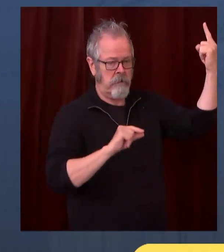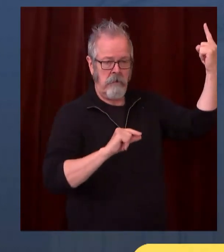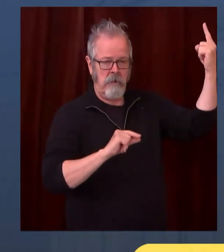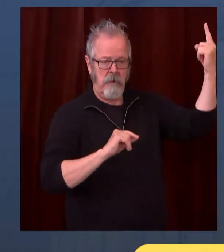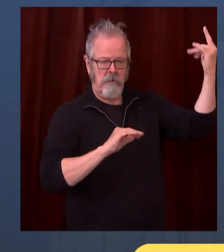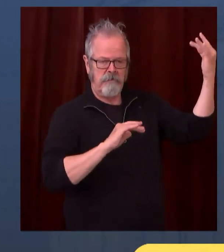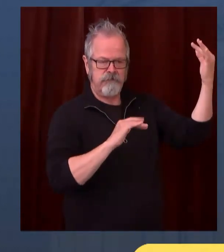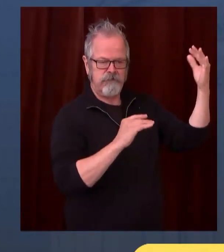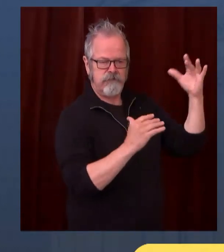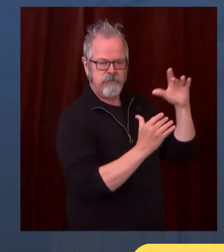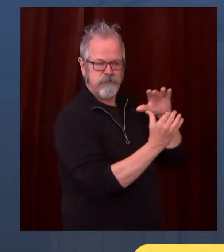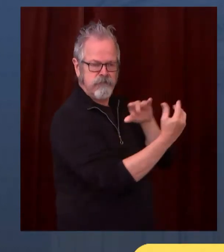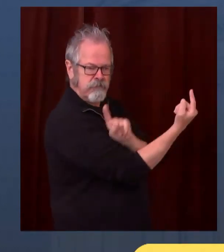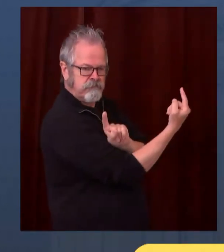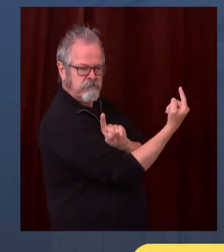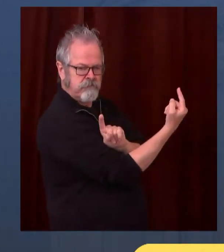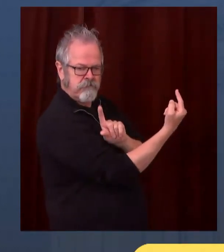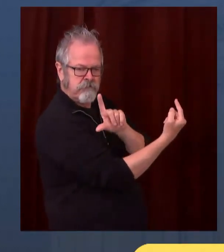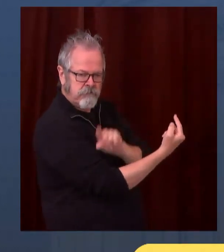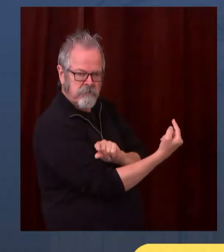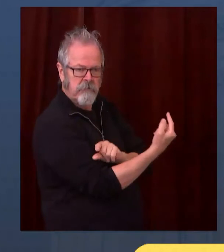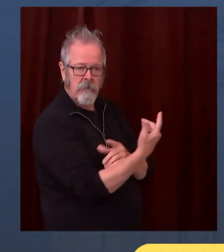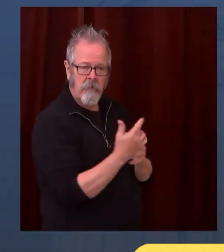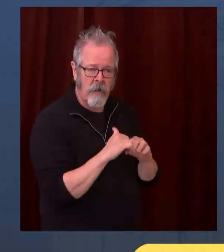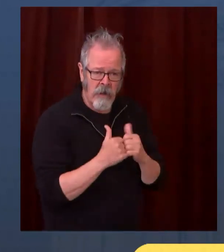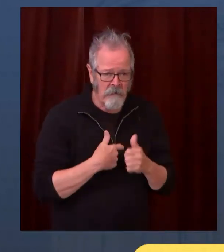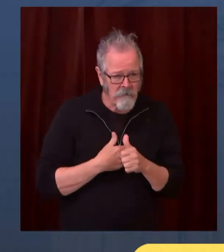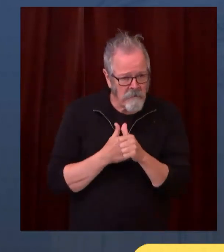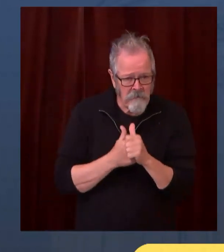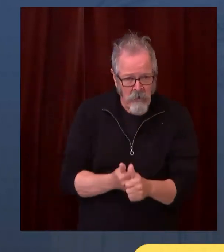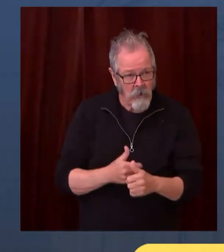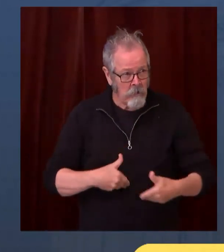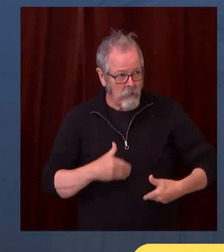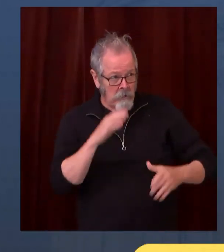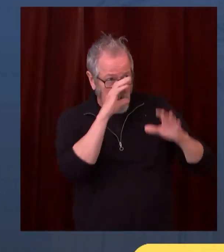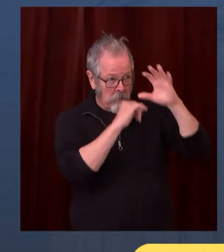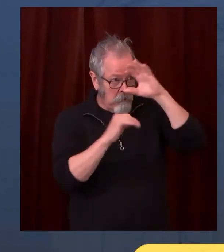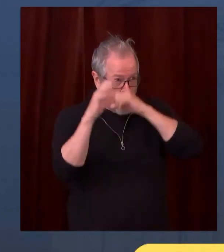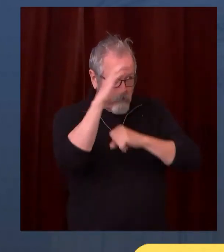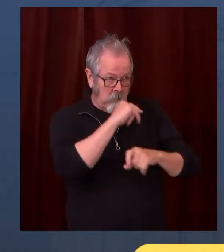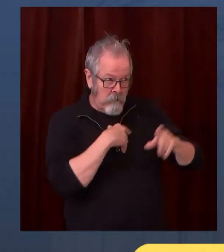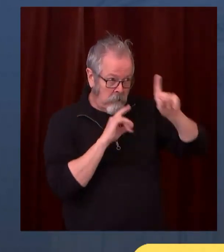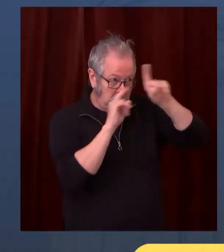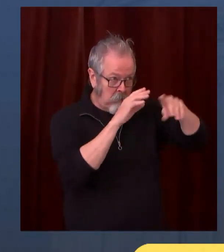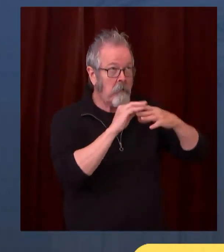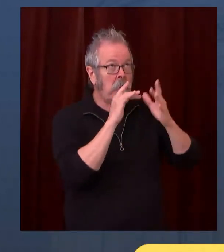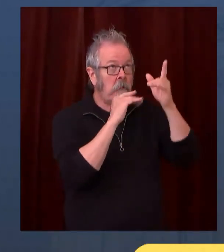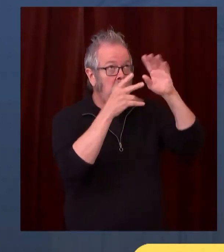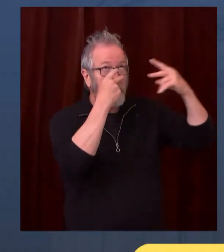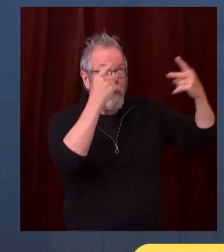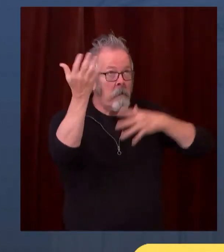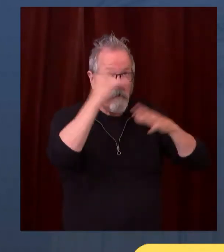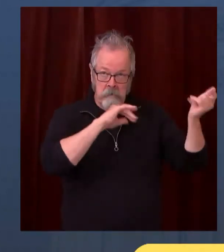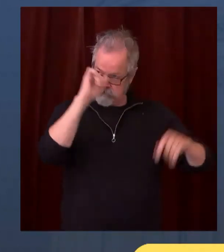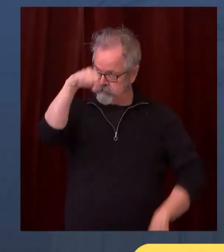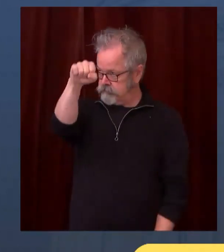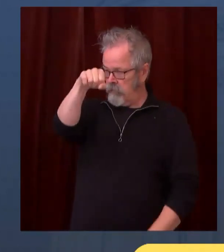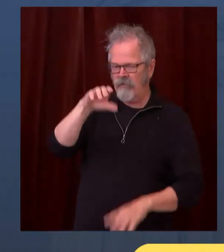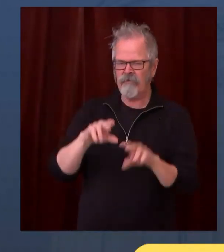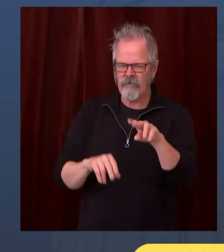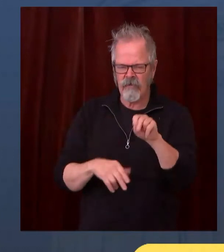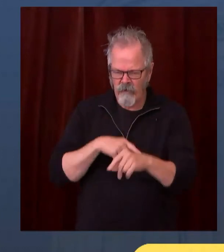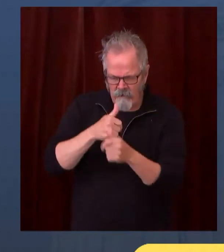them, and we're willing to change based on that science. And frankly, some other states have been unwilling